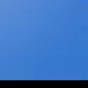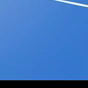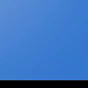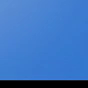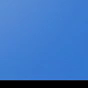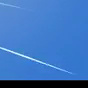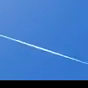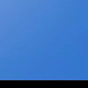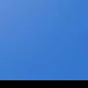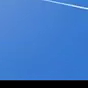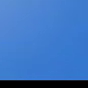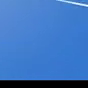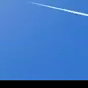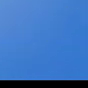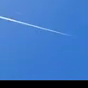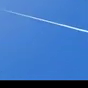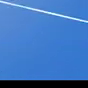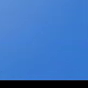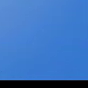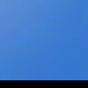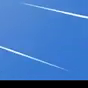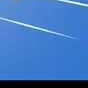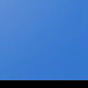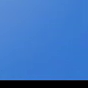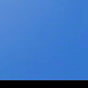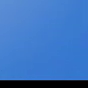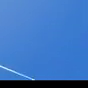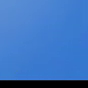come and study with Tanzania Institute of Education.